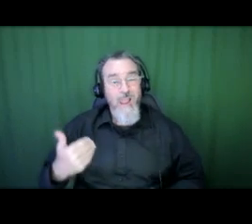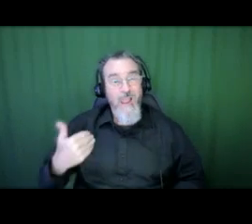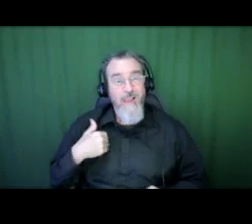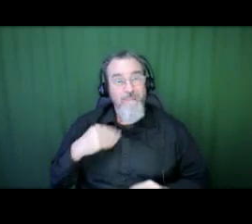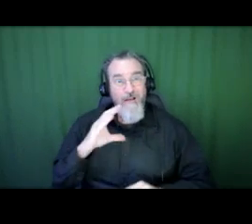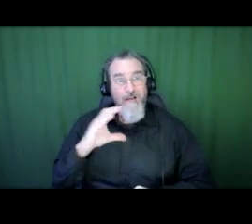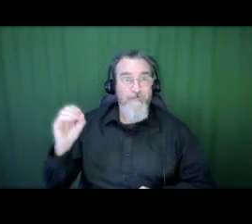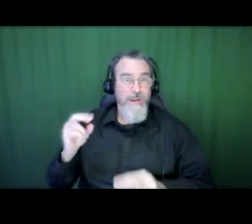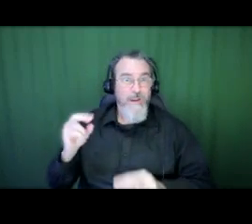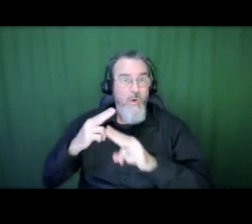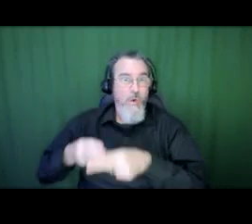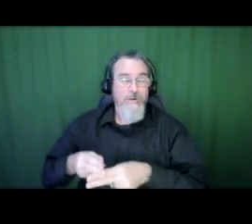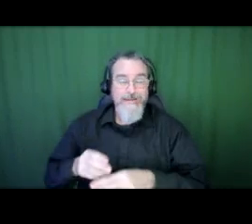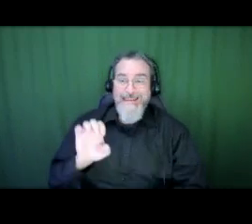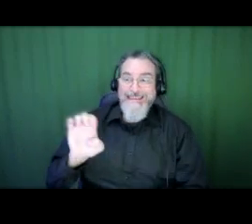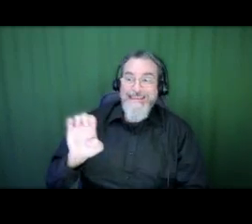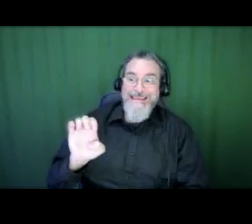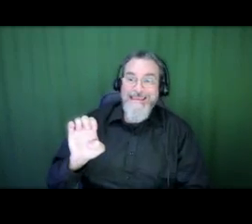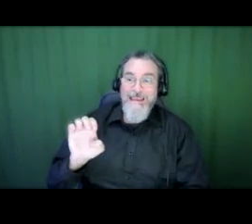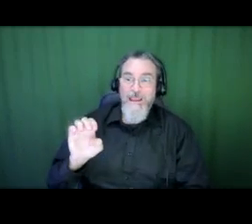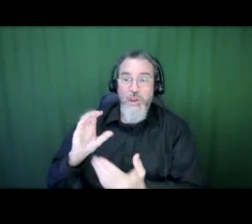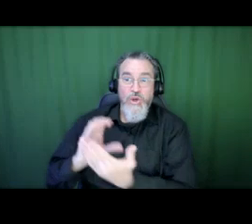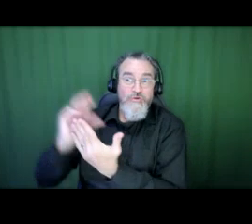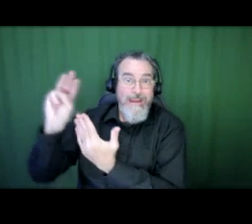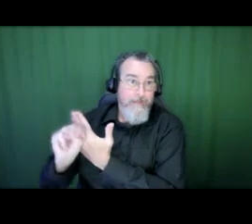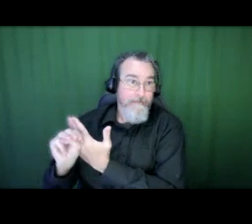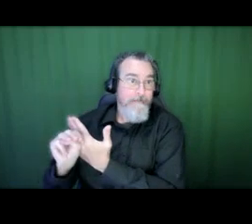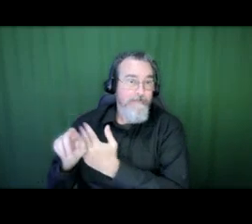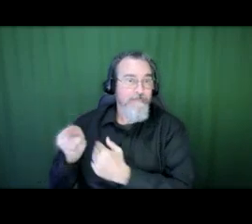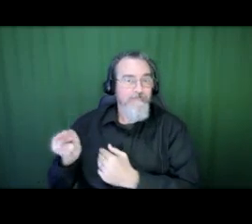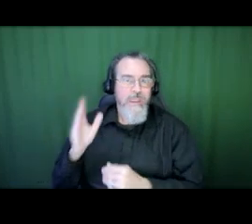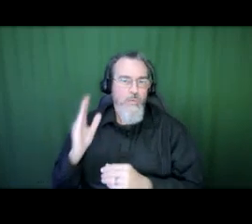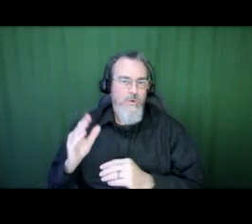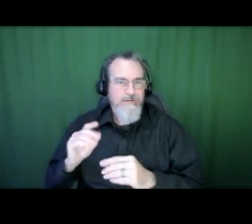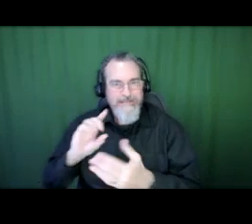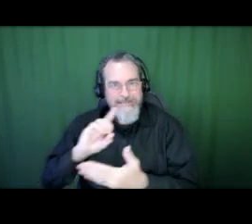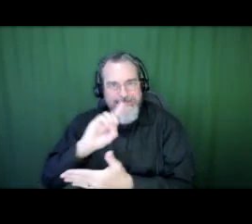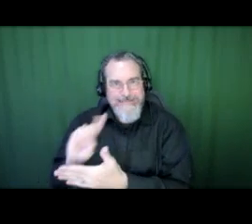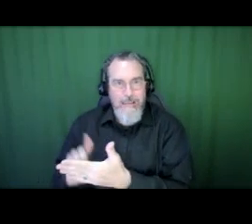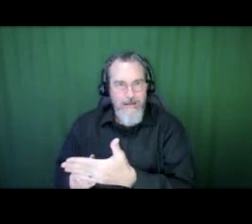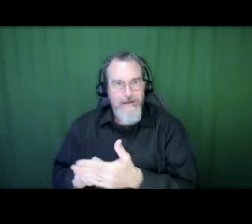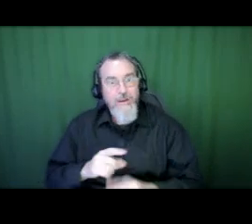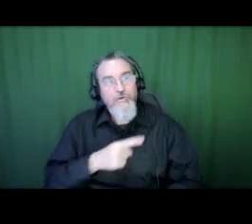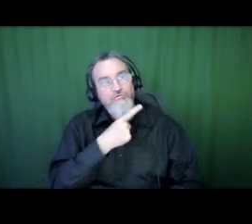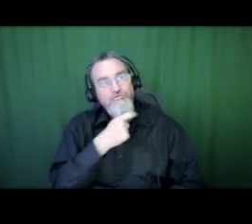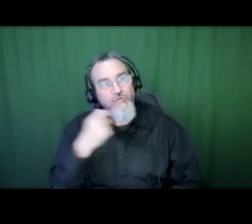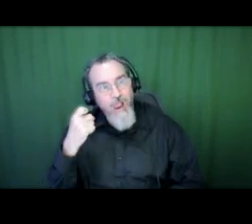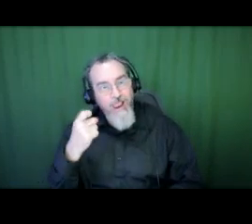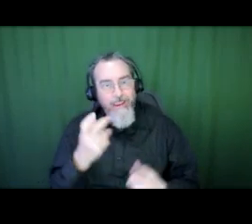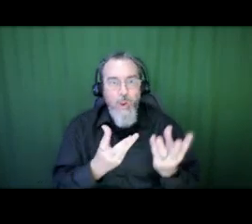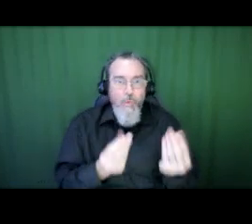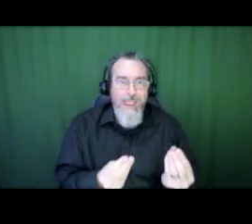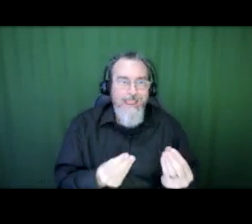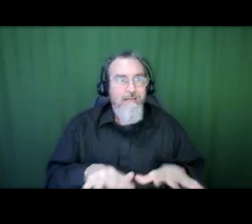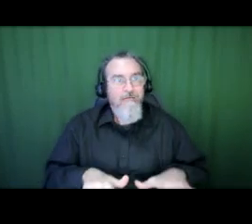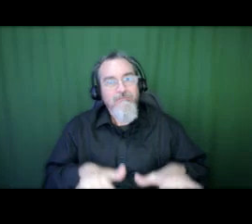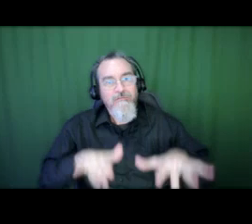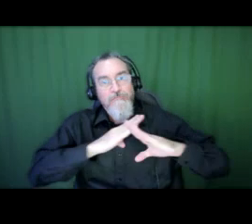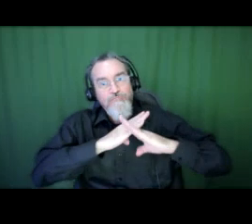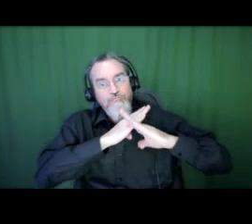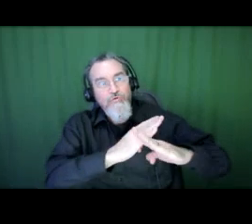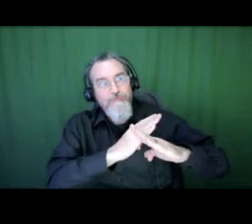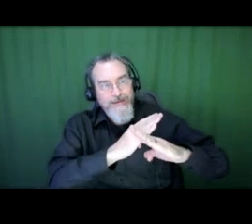designing the curriculum for us. We're going to be teaching dry and wet flood proofing, installation, and offering certifications. We're